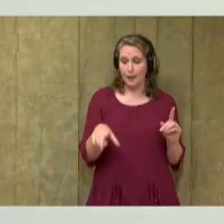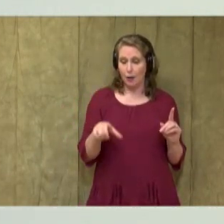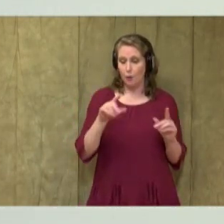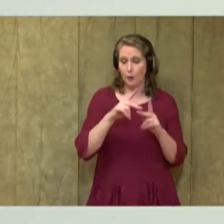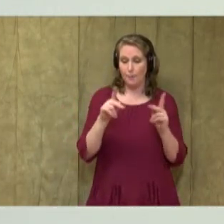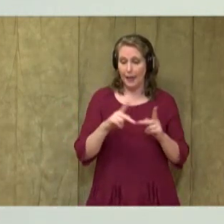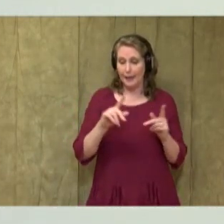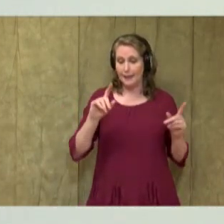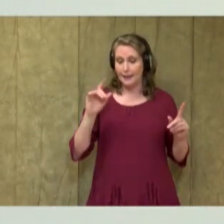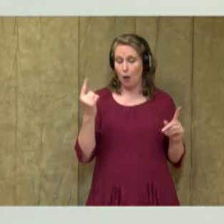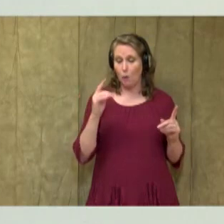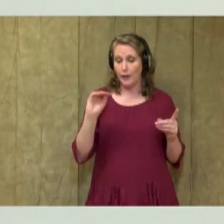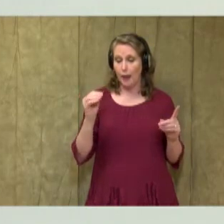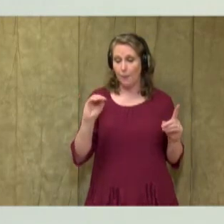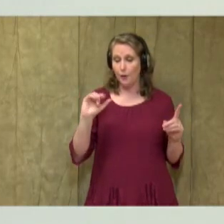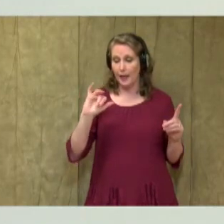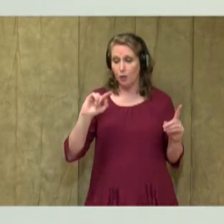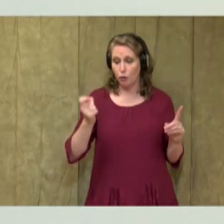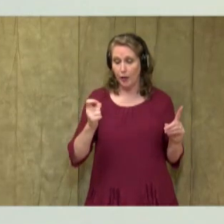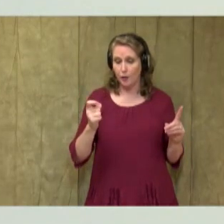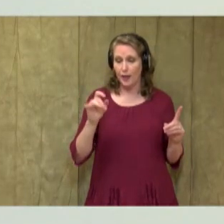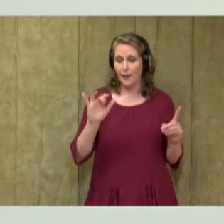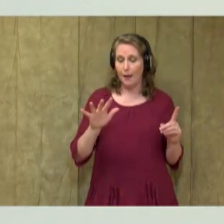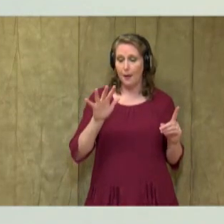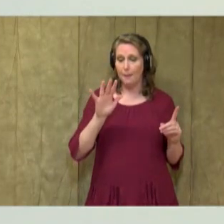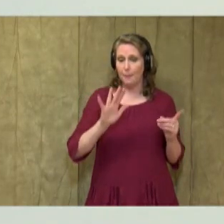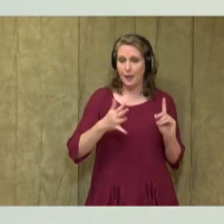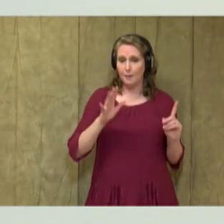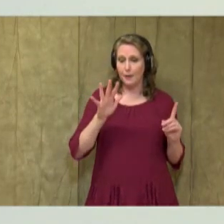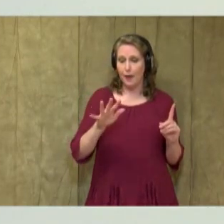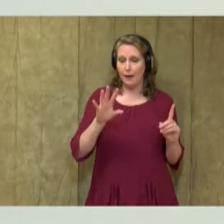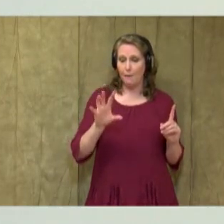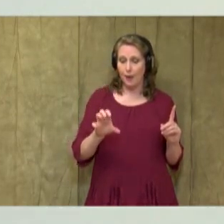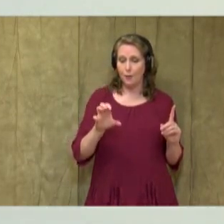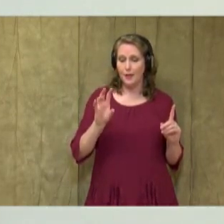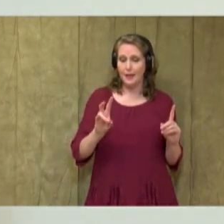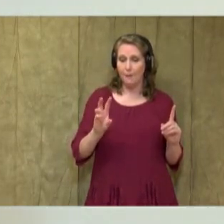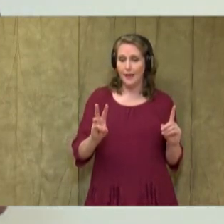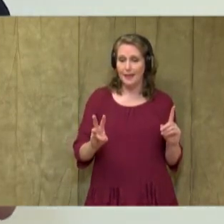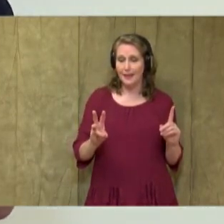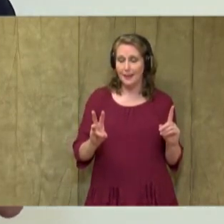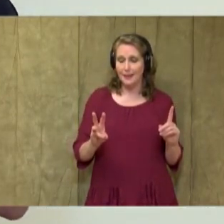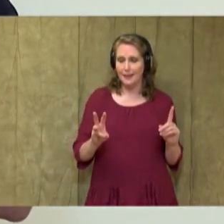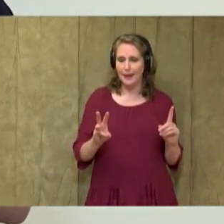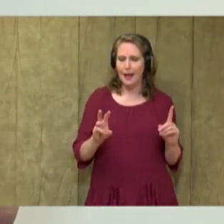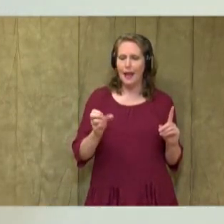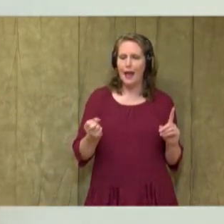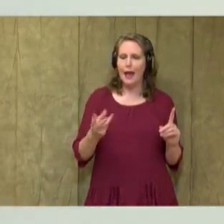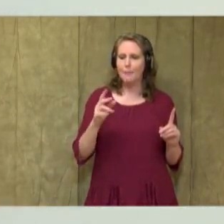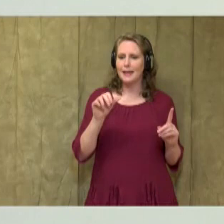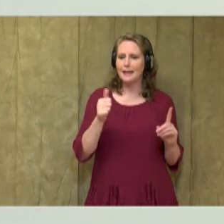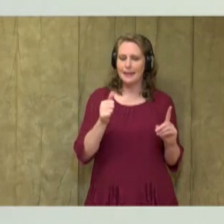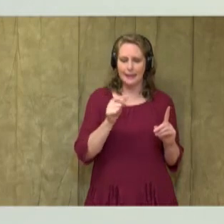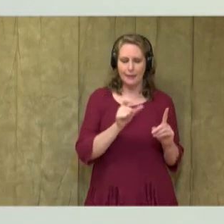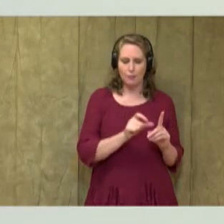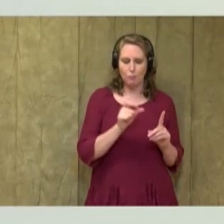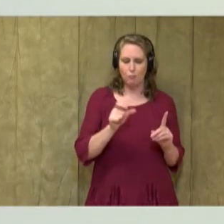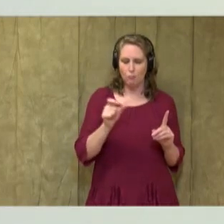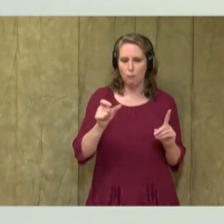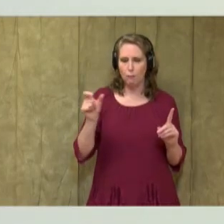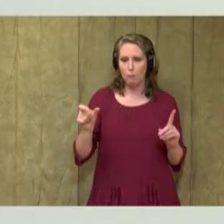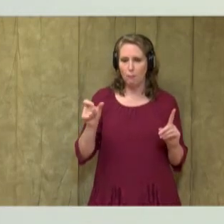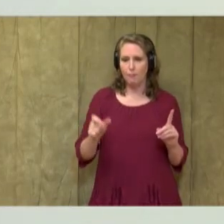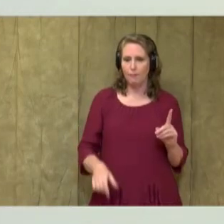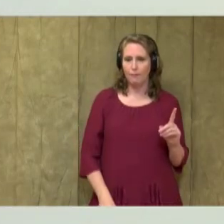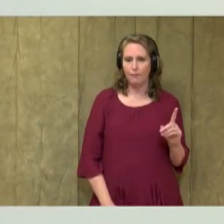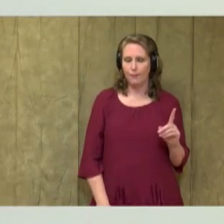one that changes. So that becomes 576. How many 10s do we need to jump up?